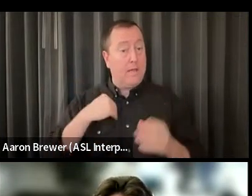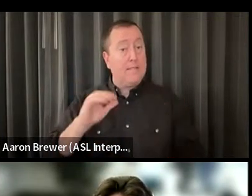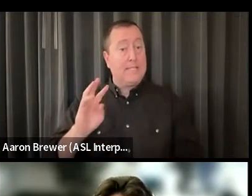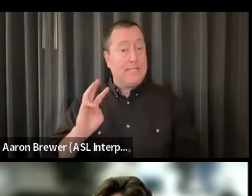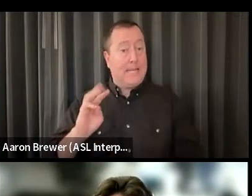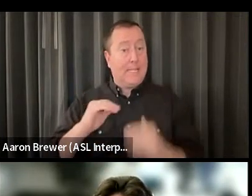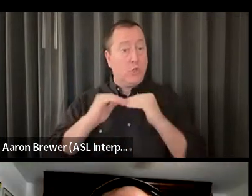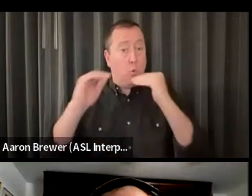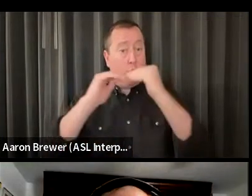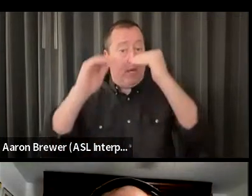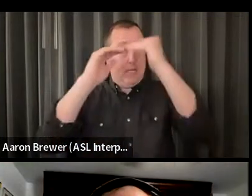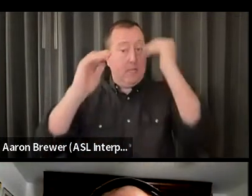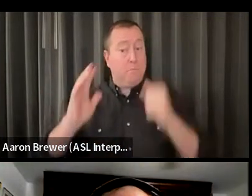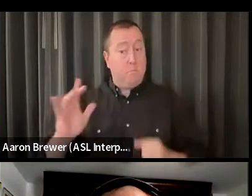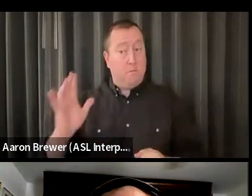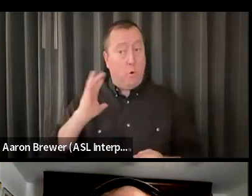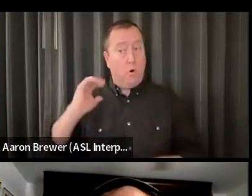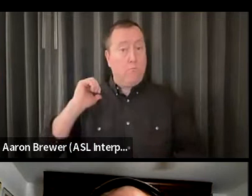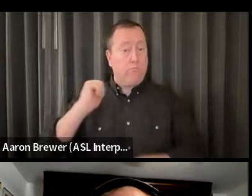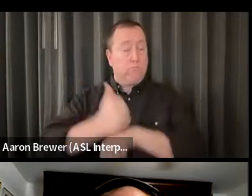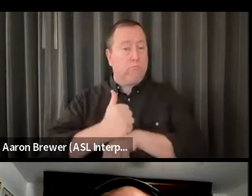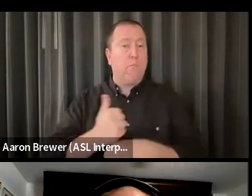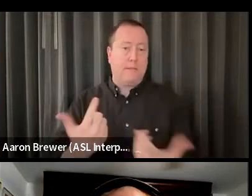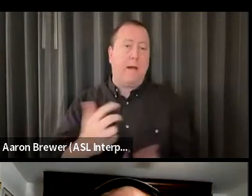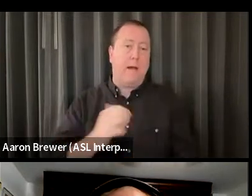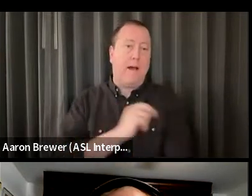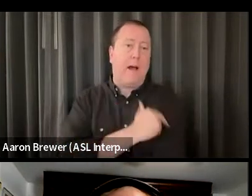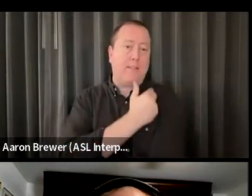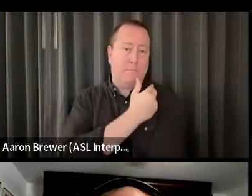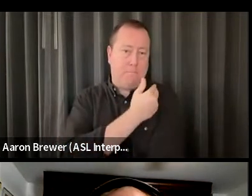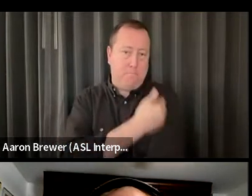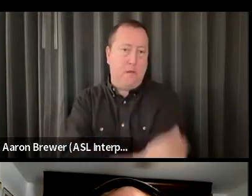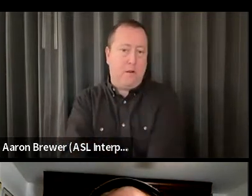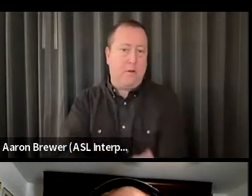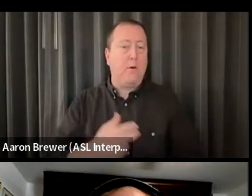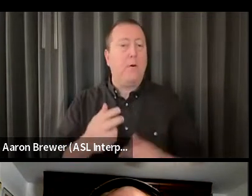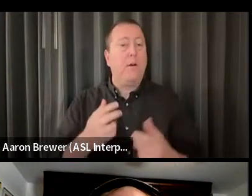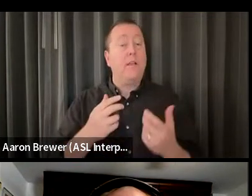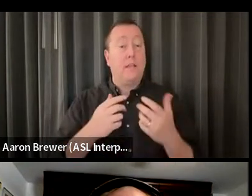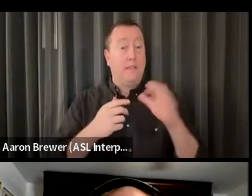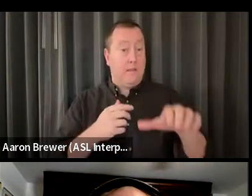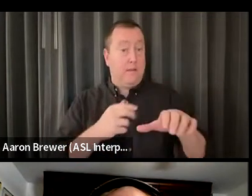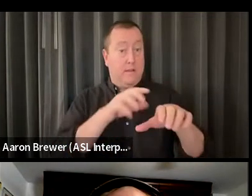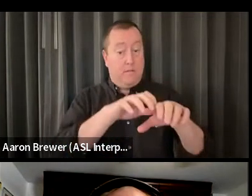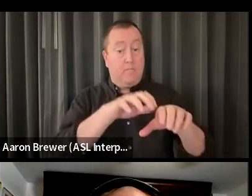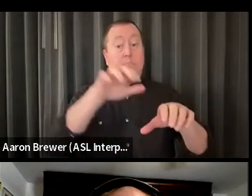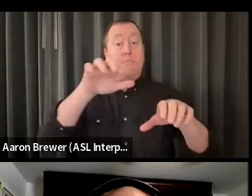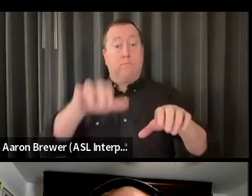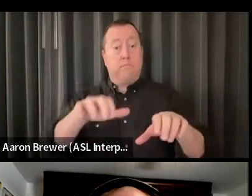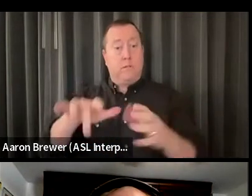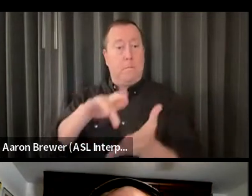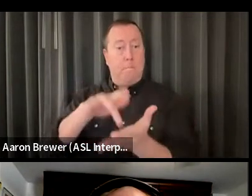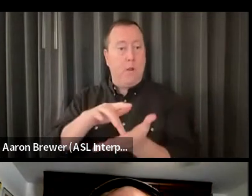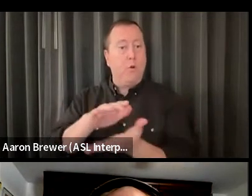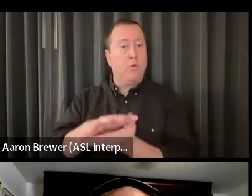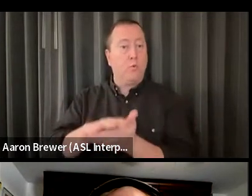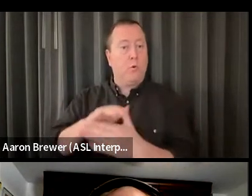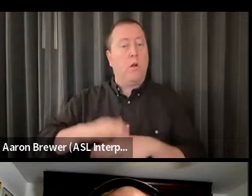a physicians and surgeons hospital next door to the existing middle school on 26th Street.